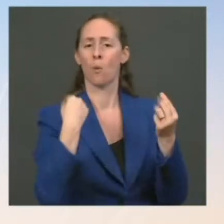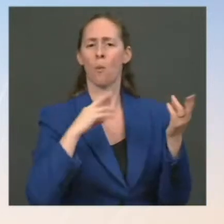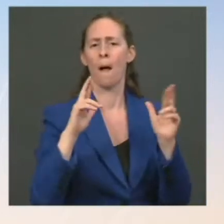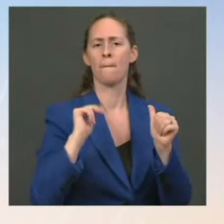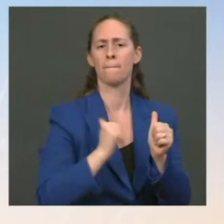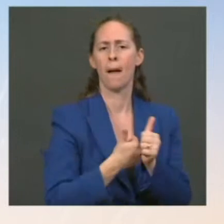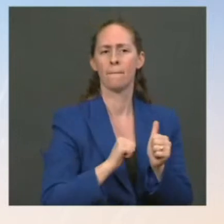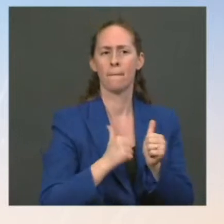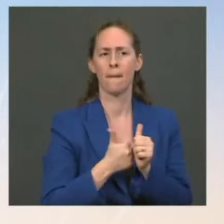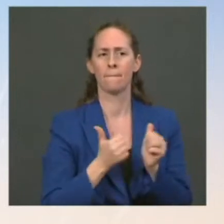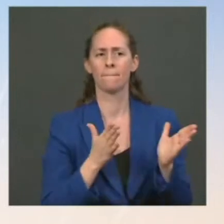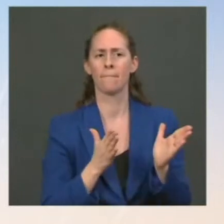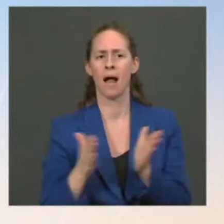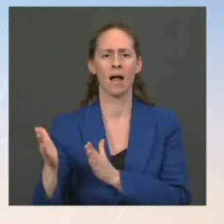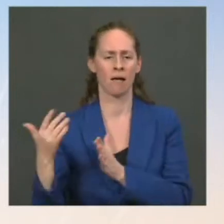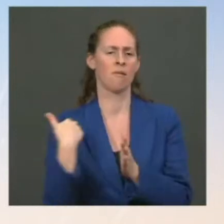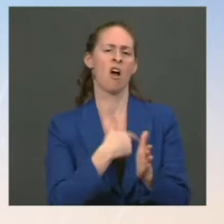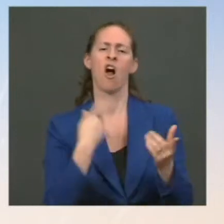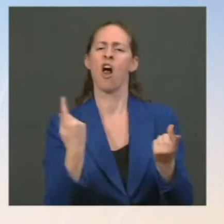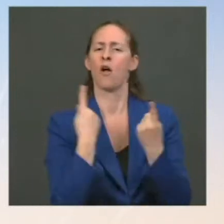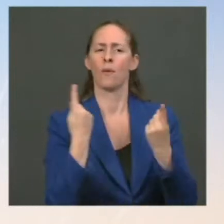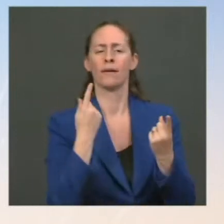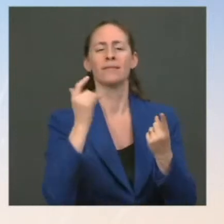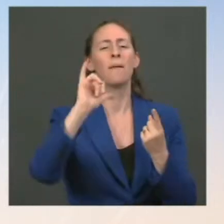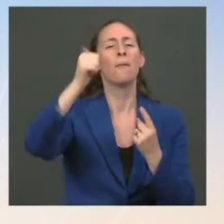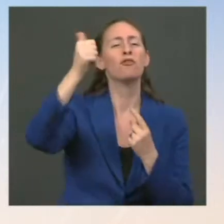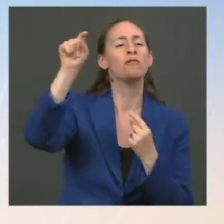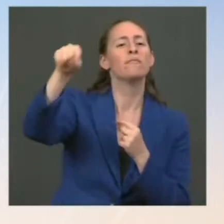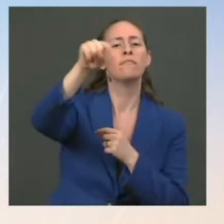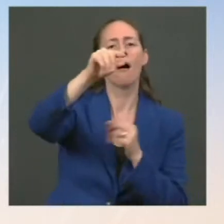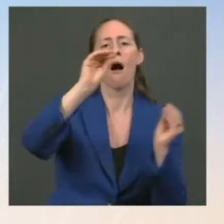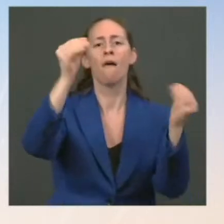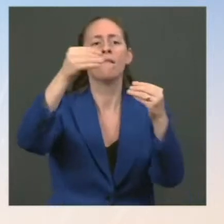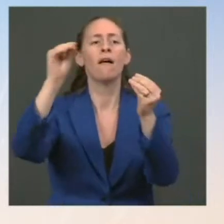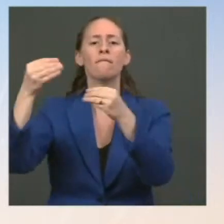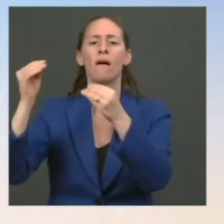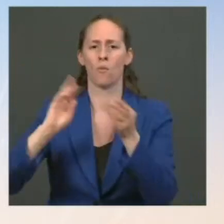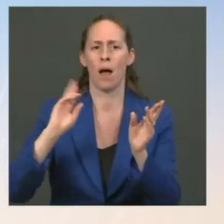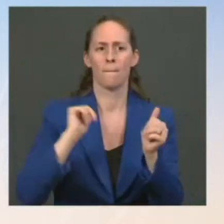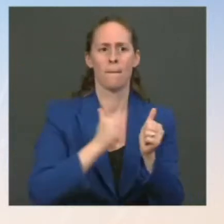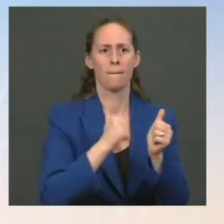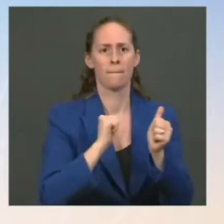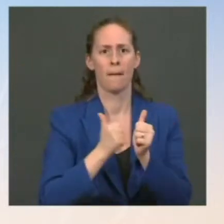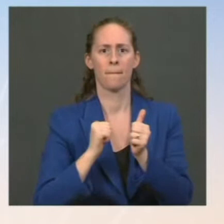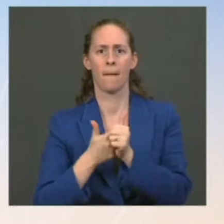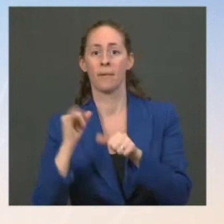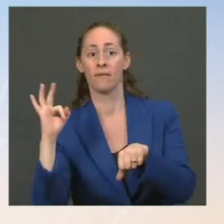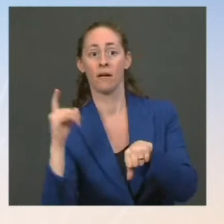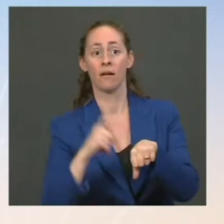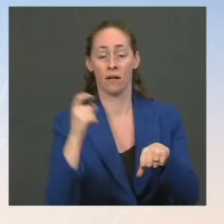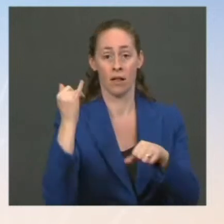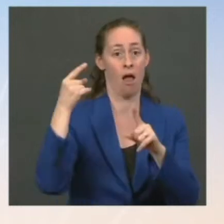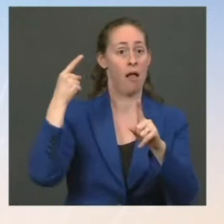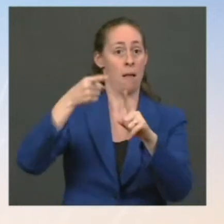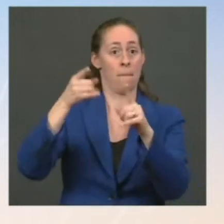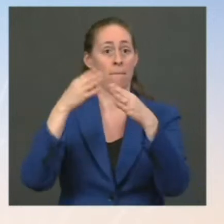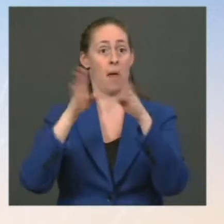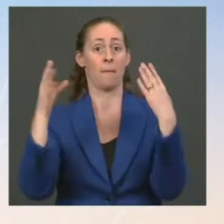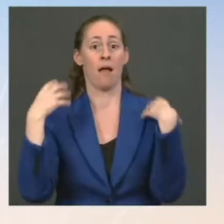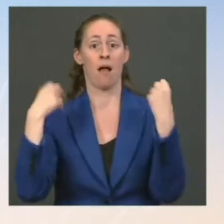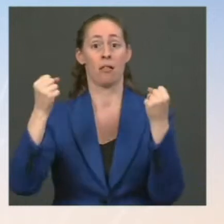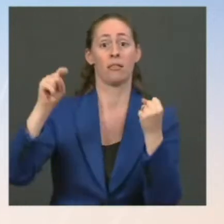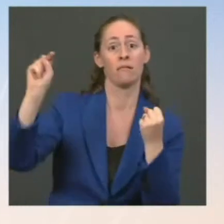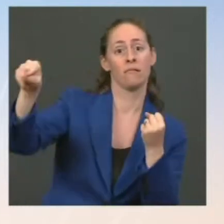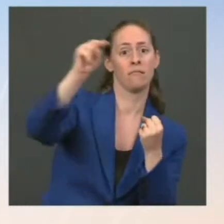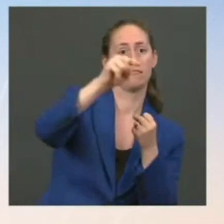government does, as every Office of Management and Budget does, to plan. But again, public health officials, for the most part, would